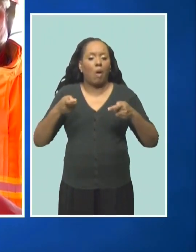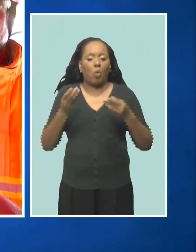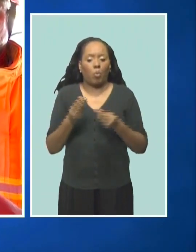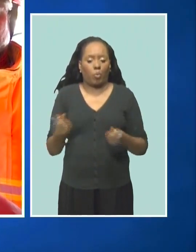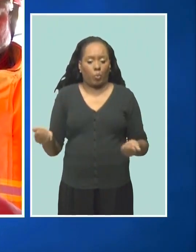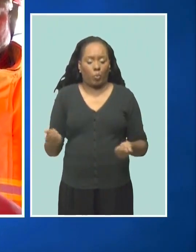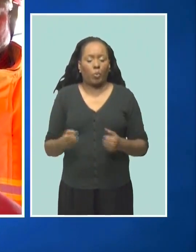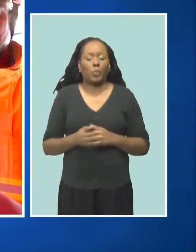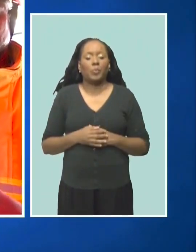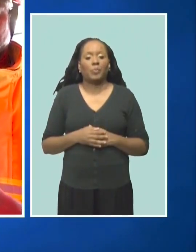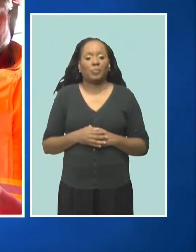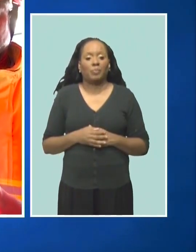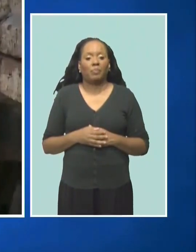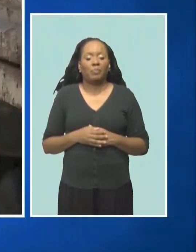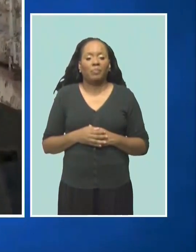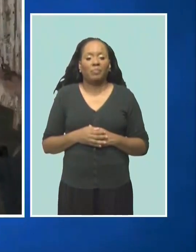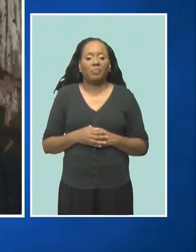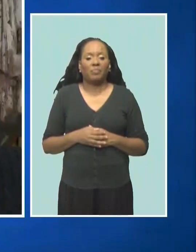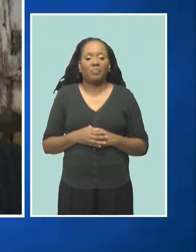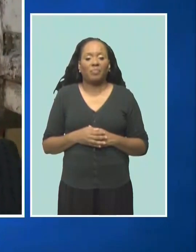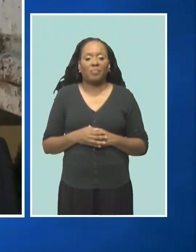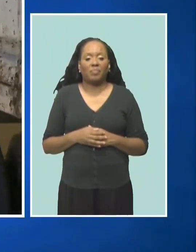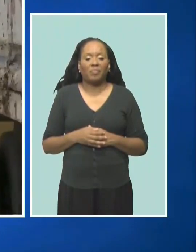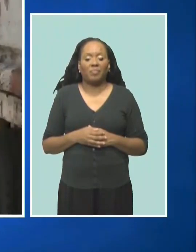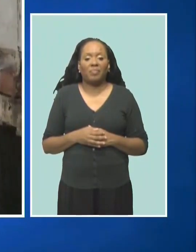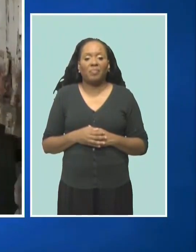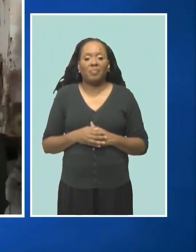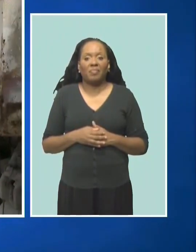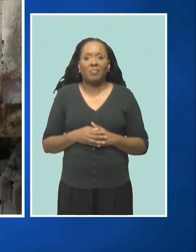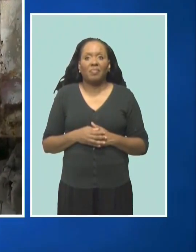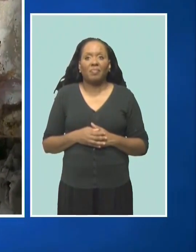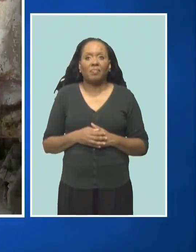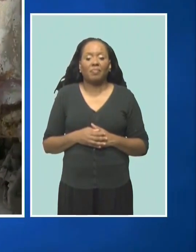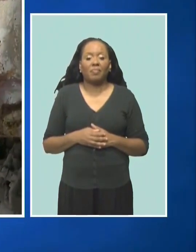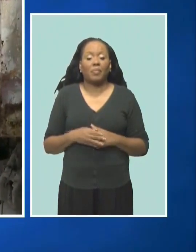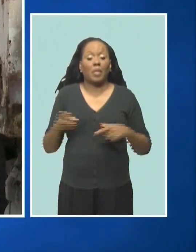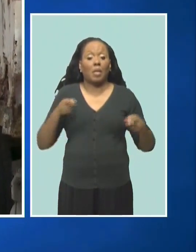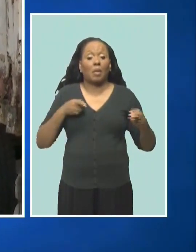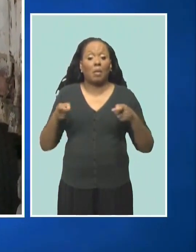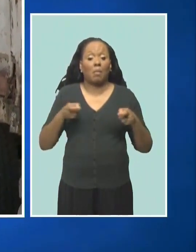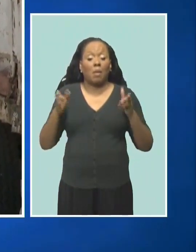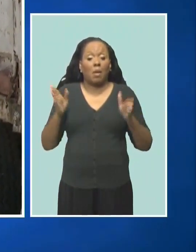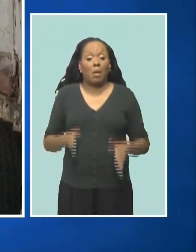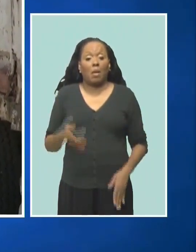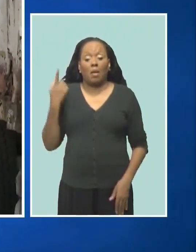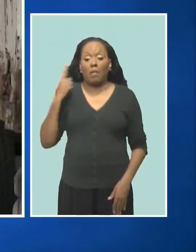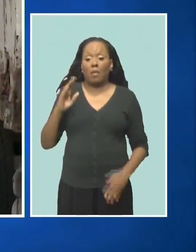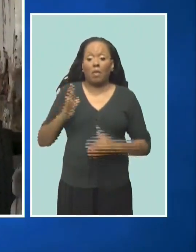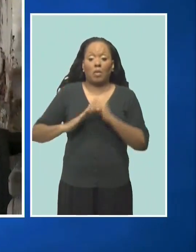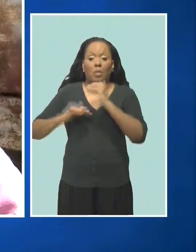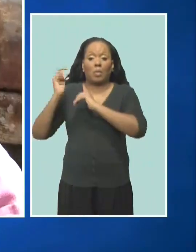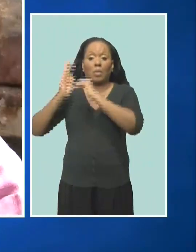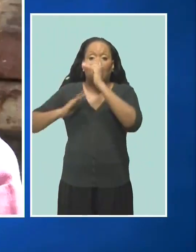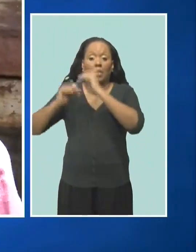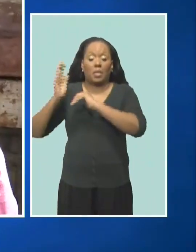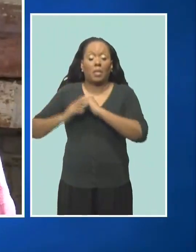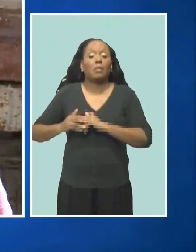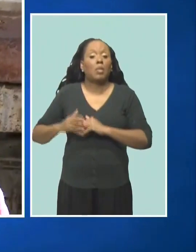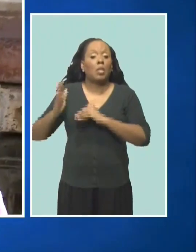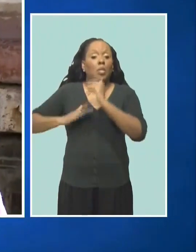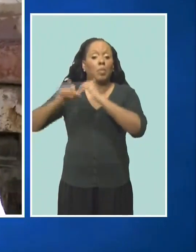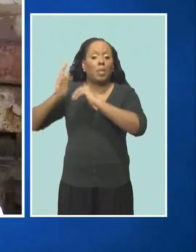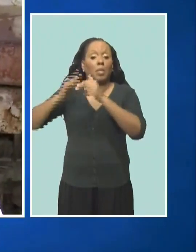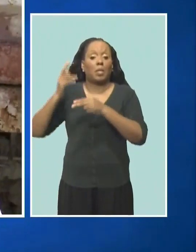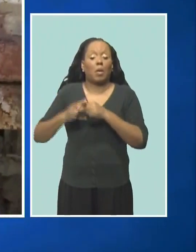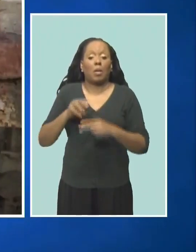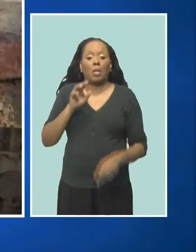extinguished in quick time. Visibly shaken businesswoman and the managing director of Builders Value Mart, Mrs. Ram Merchant Danny,